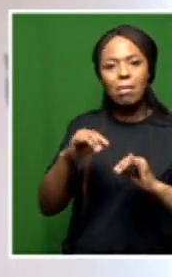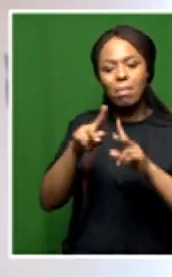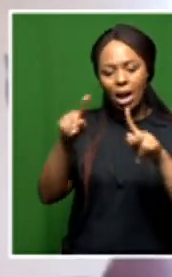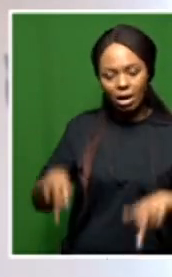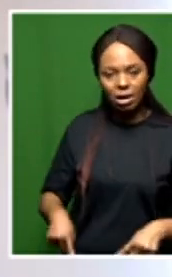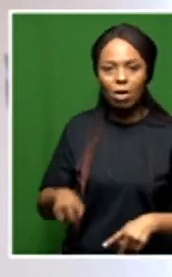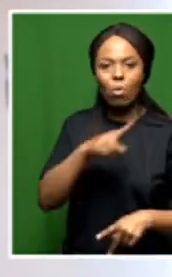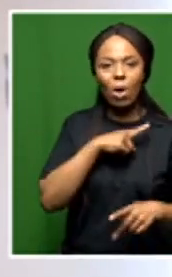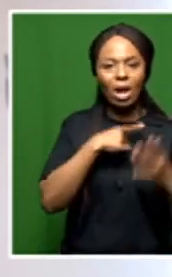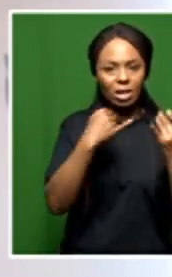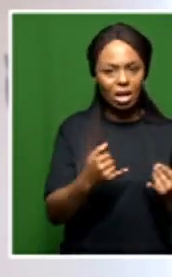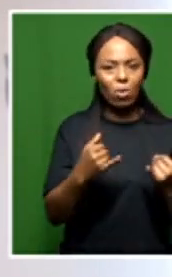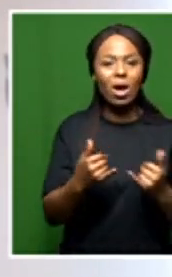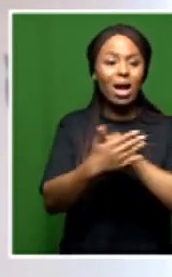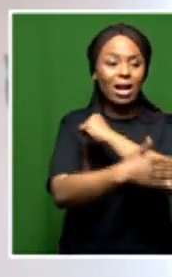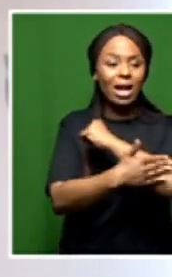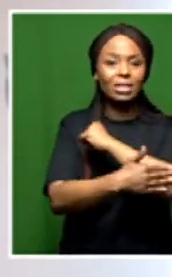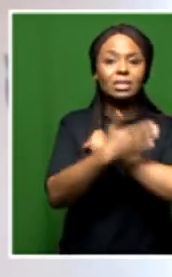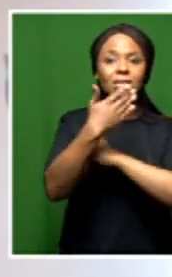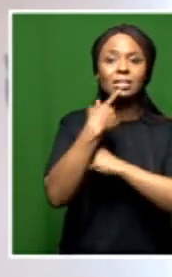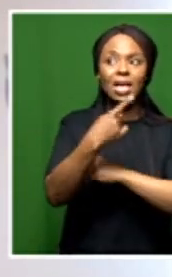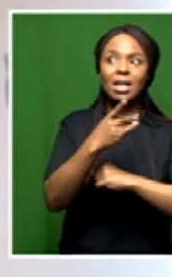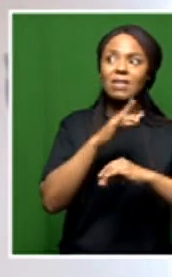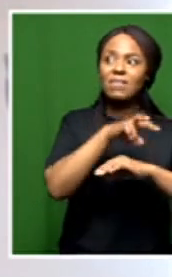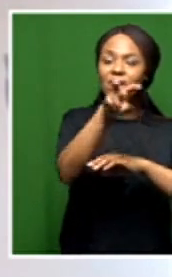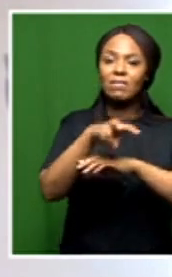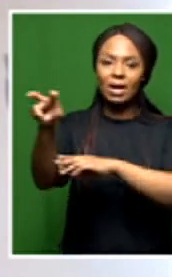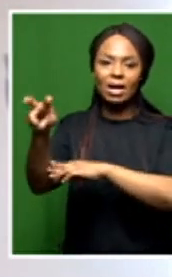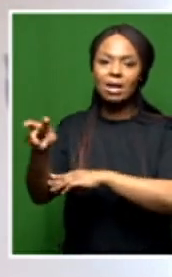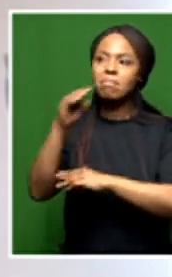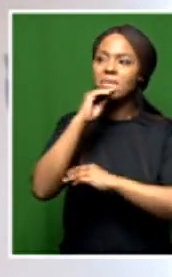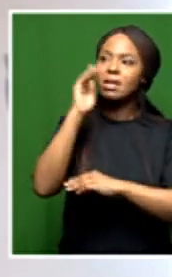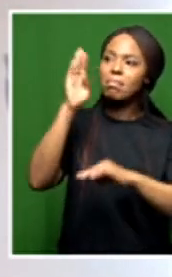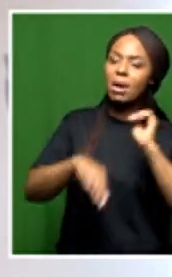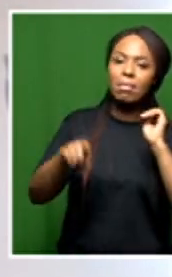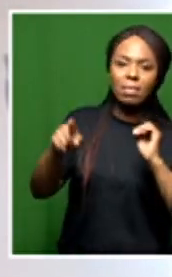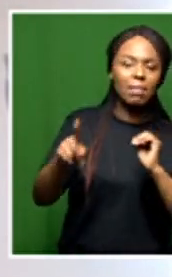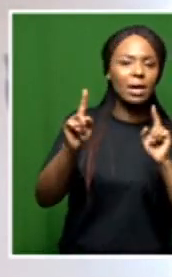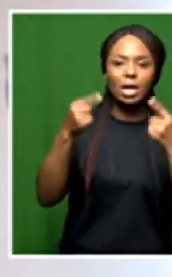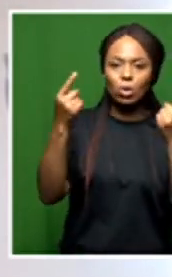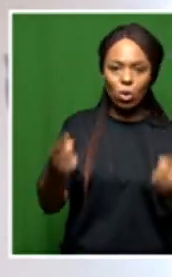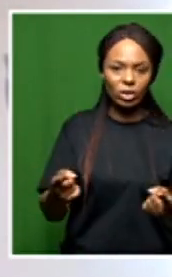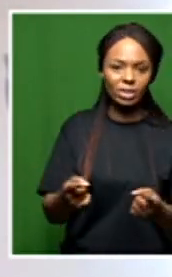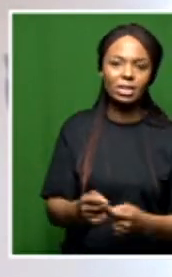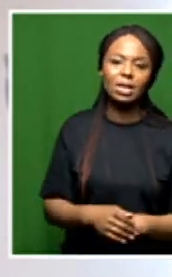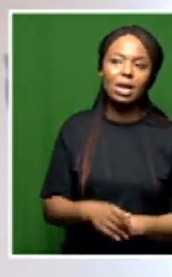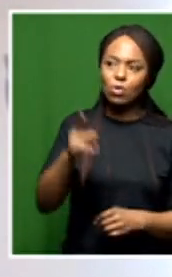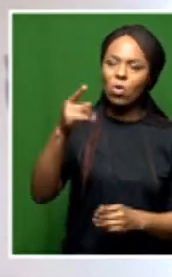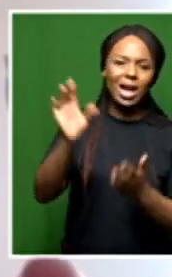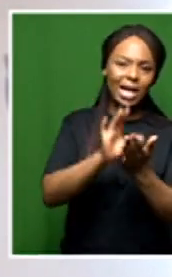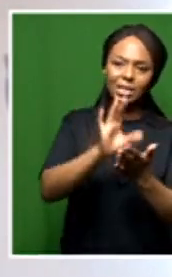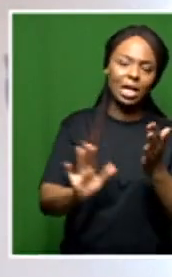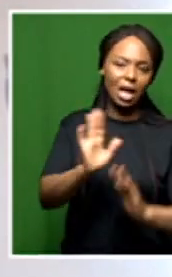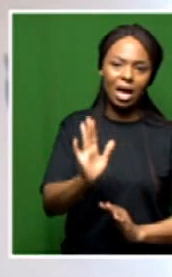where they've introduced bans, will not charge people fees, will not charge penalties. We're encouraging actually people